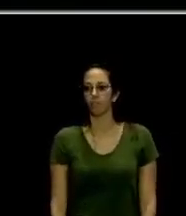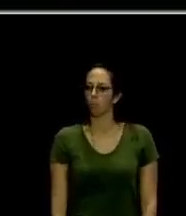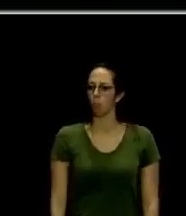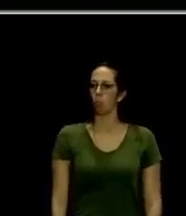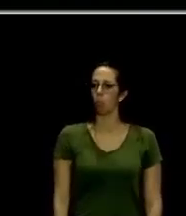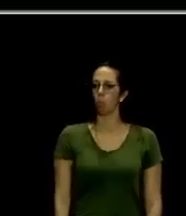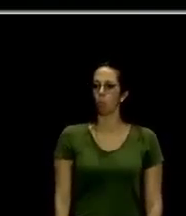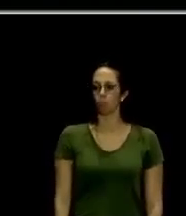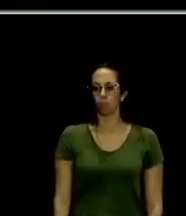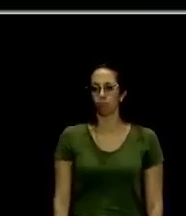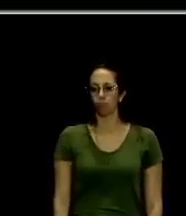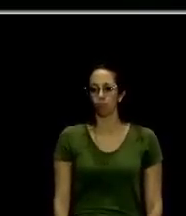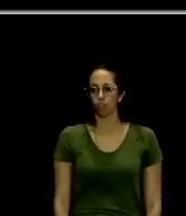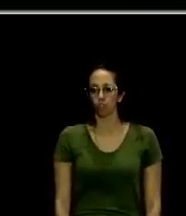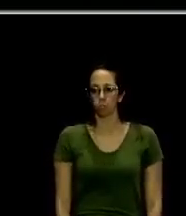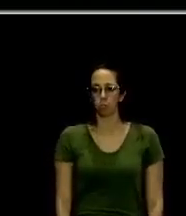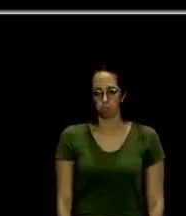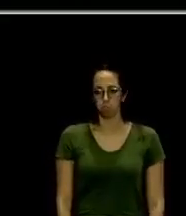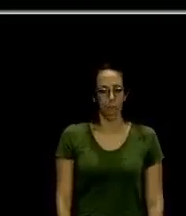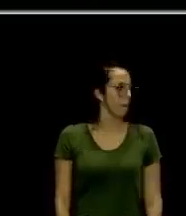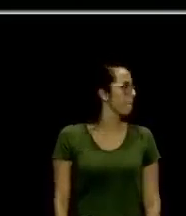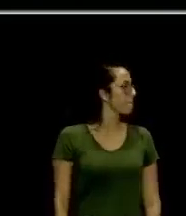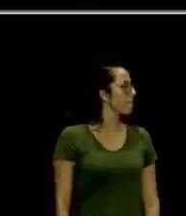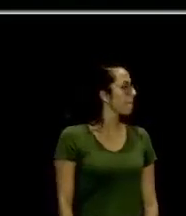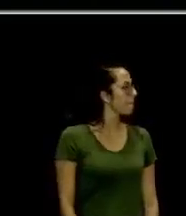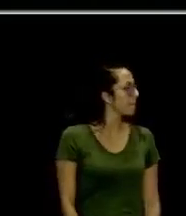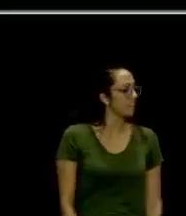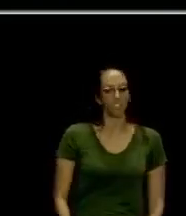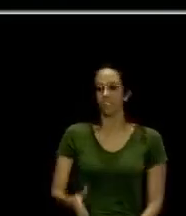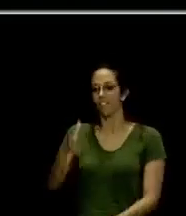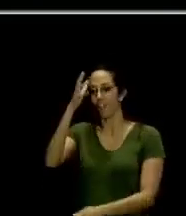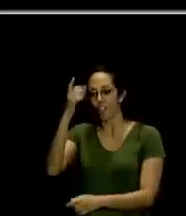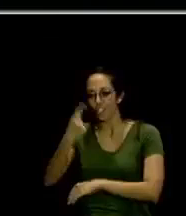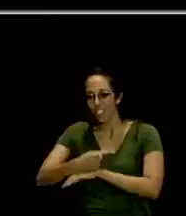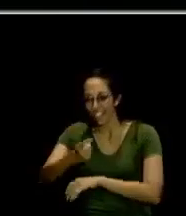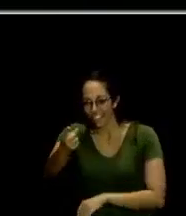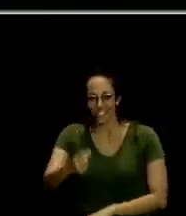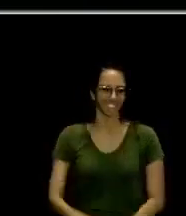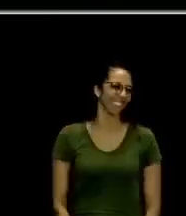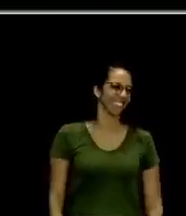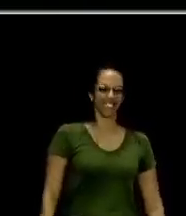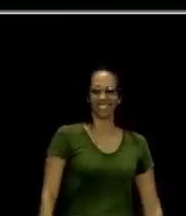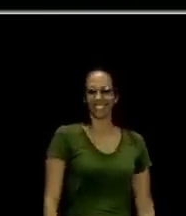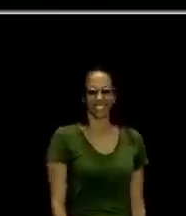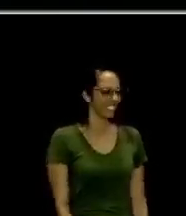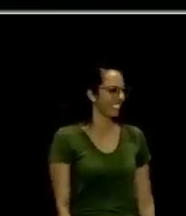Next, we have Agency for Persons with Disability, Director Taylor Hatch.